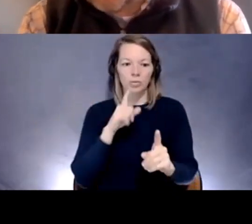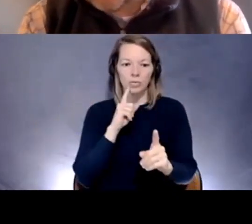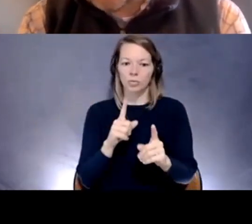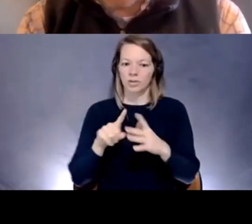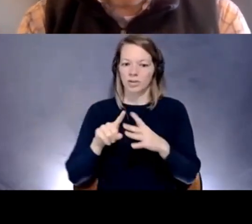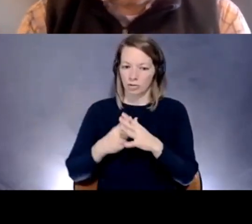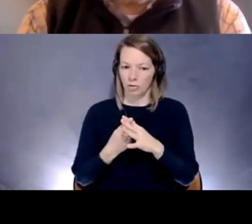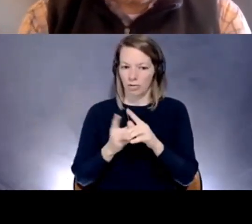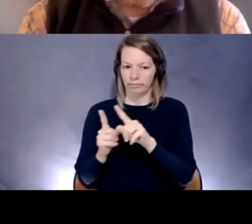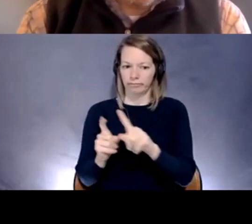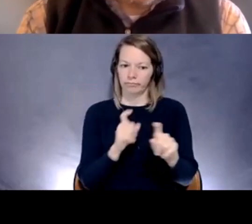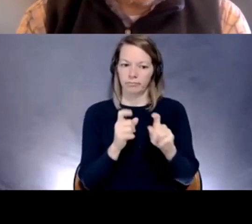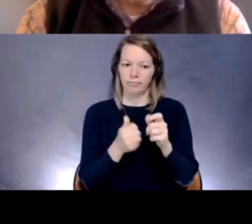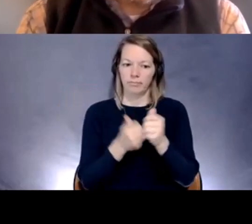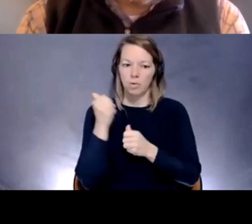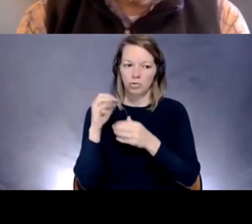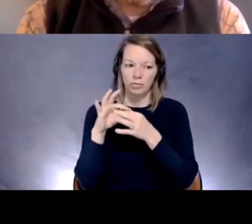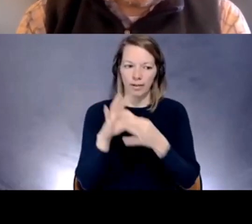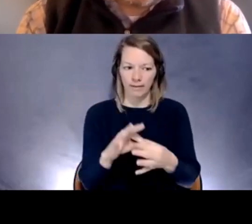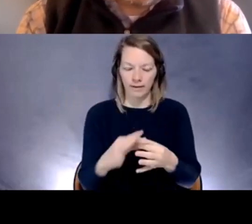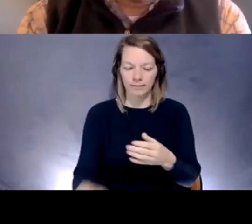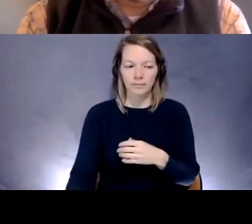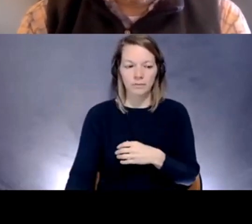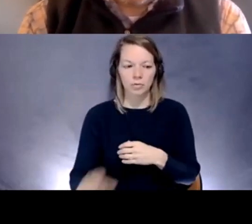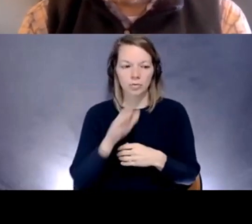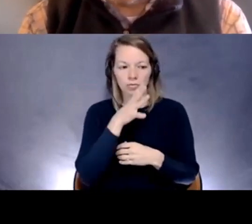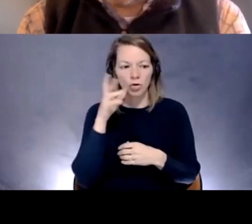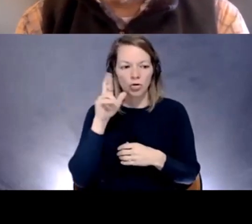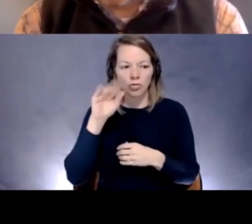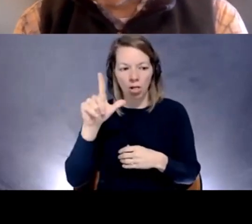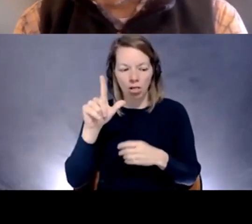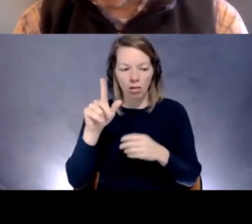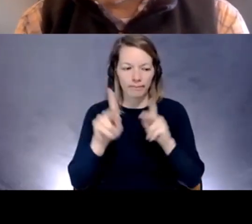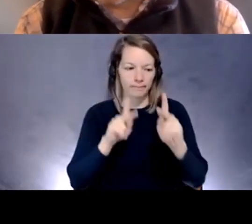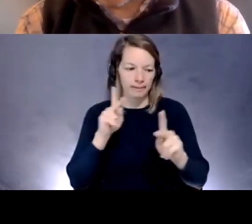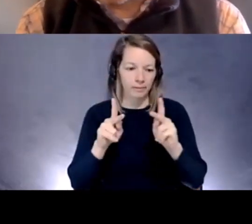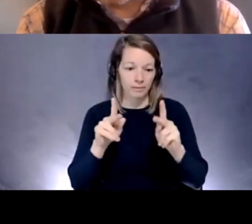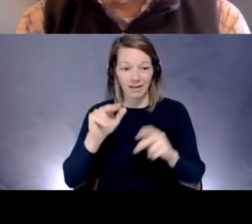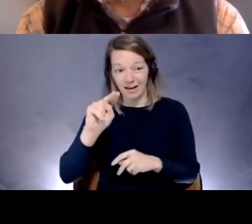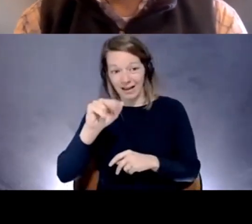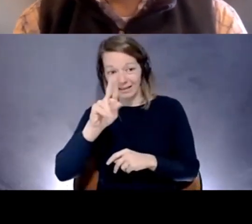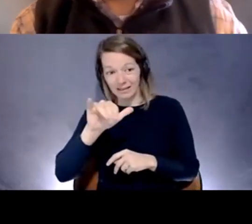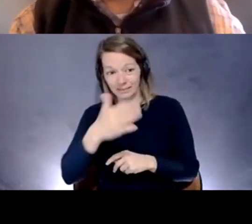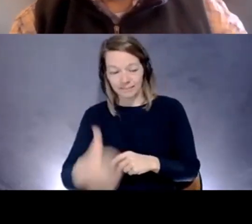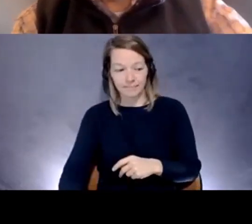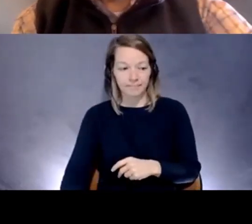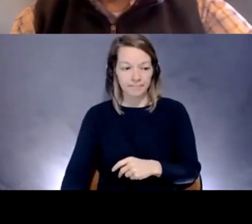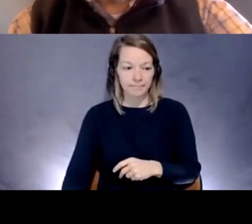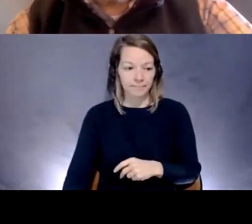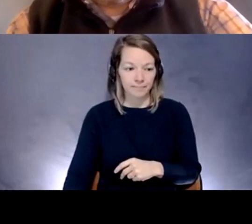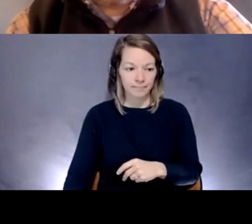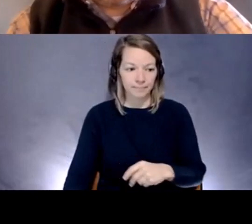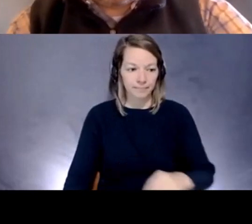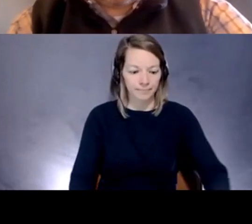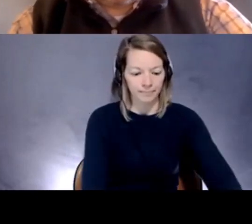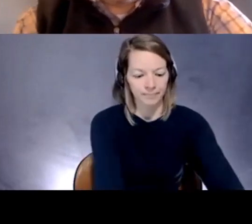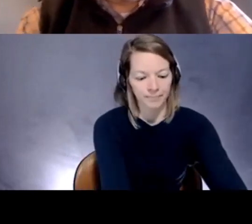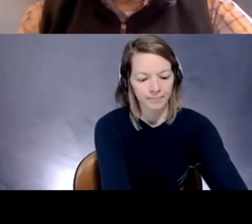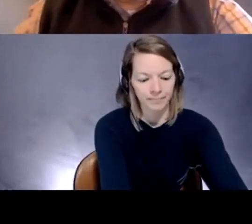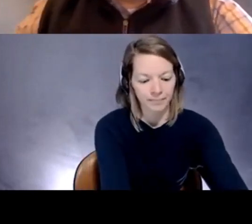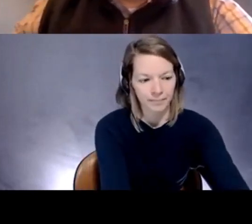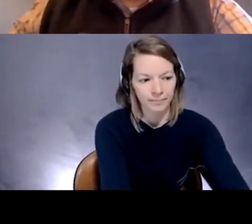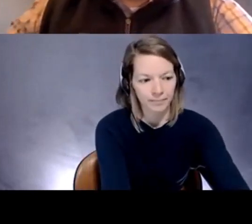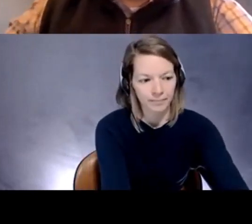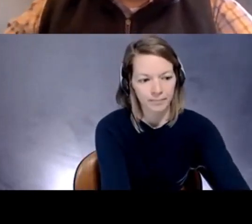questions that are most relevant to rural people. So Nancy, with that, I'll turn it back over to you. Great. Thank you